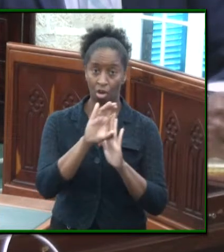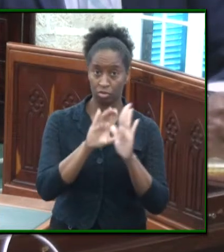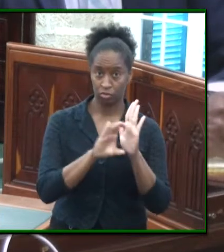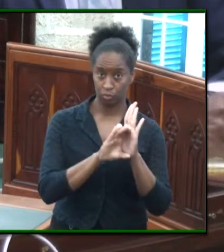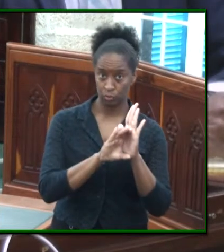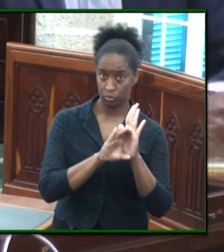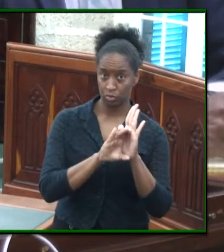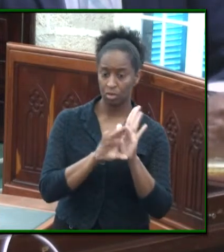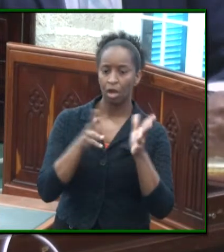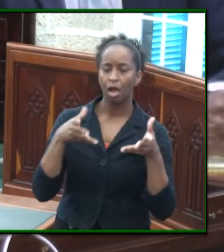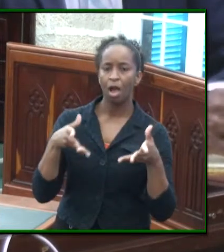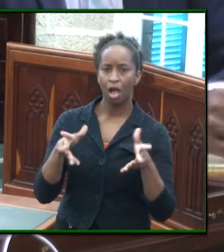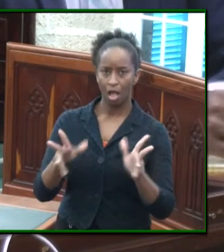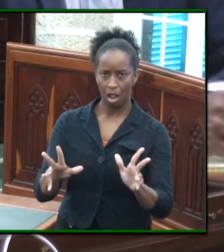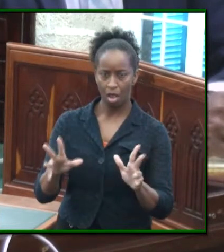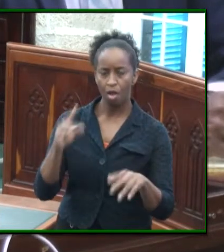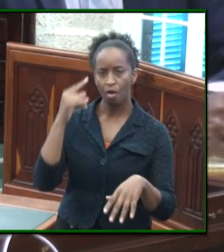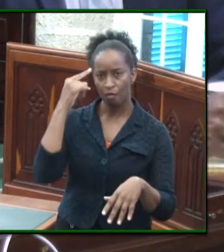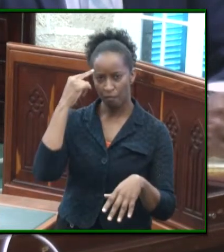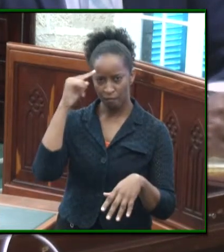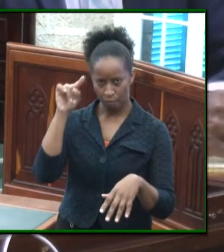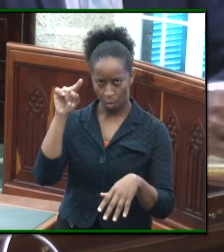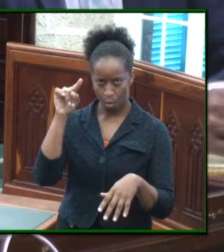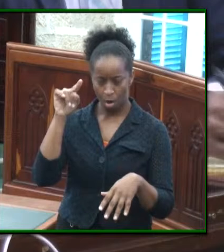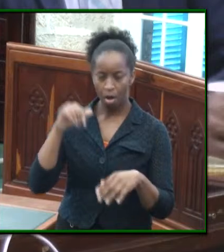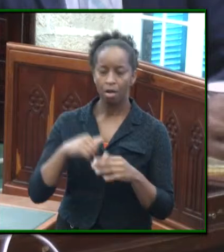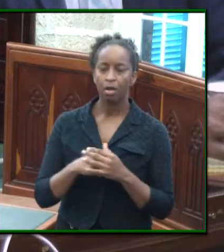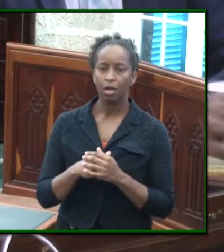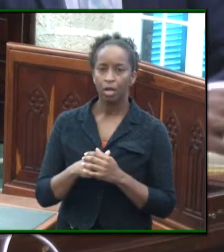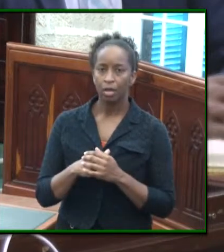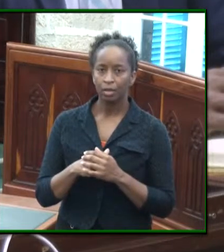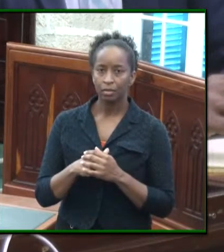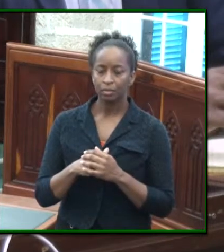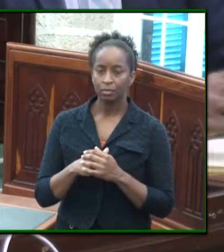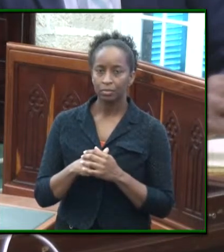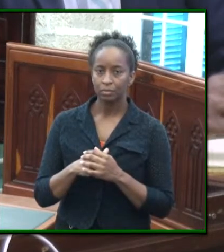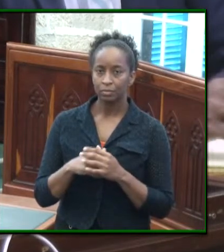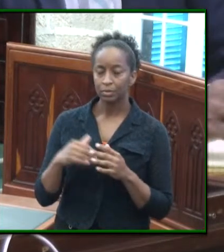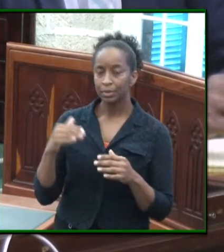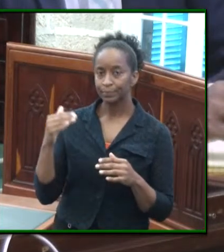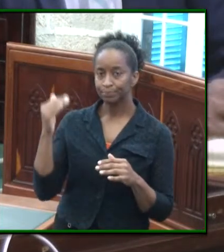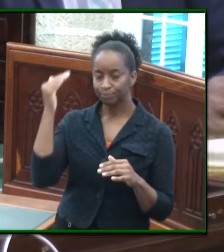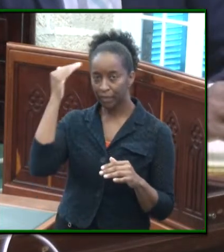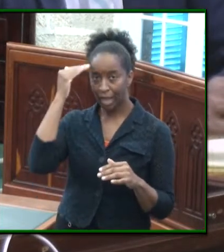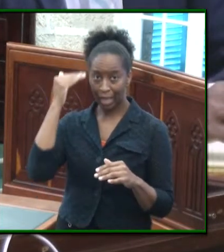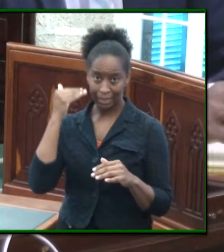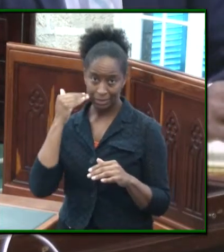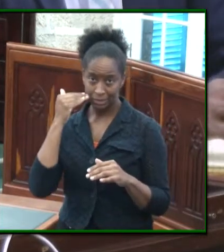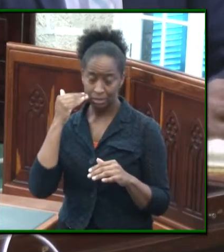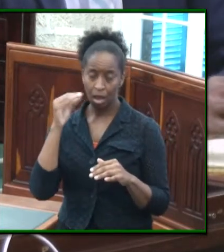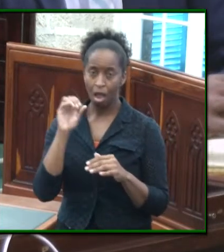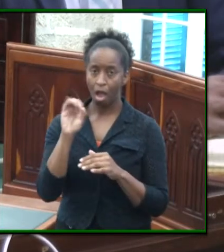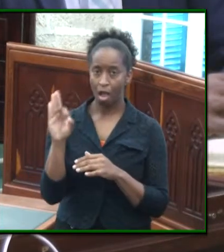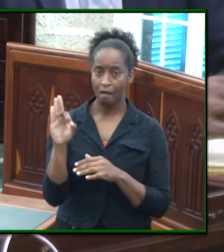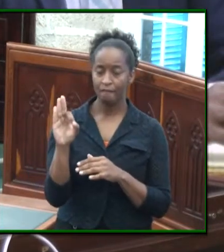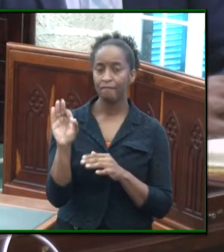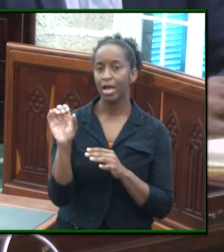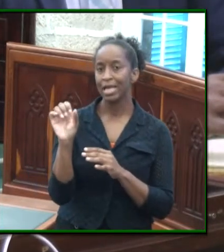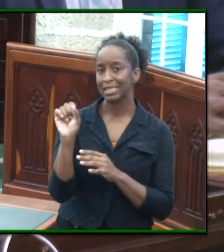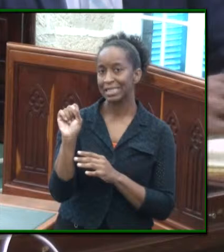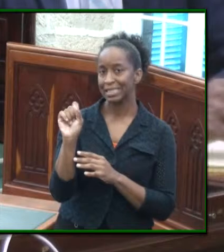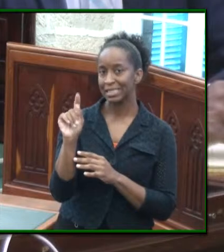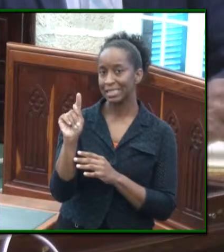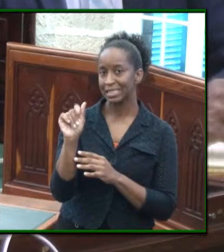Barbados has a constitution that satisfies all of the recognized norms